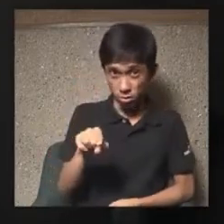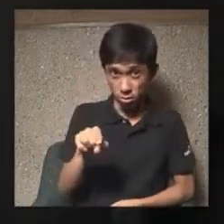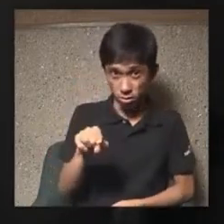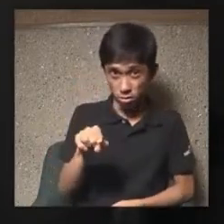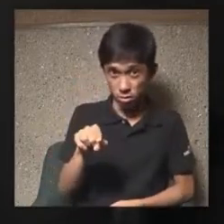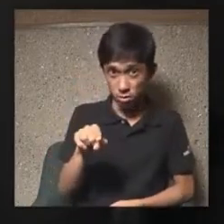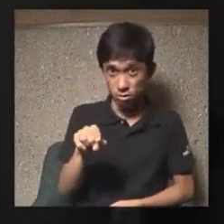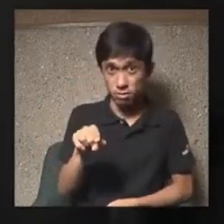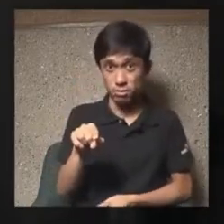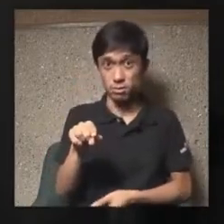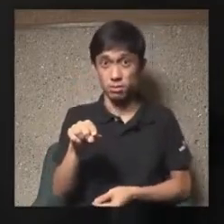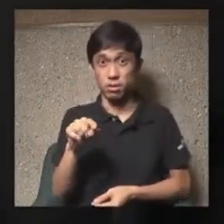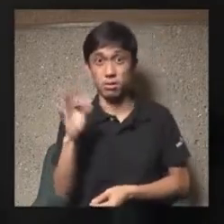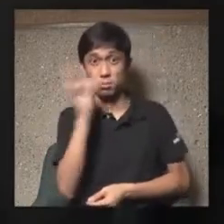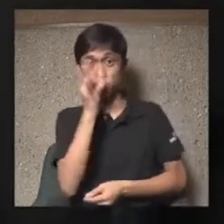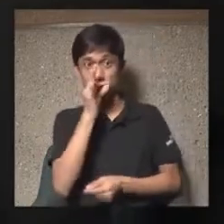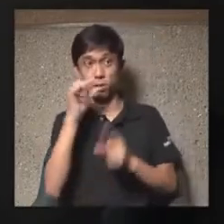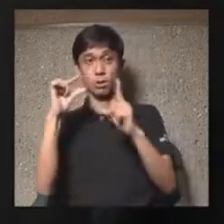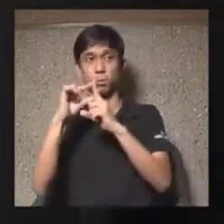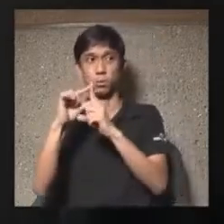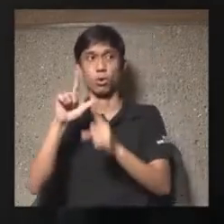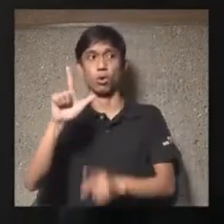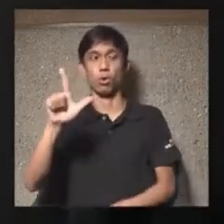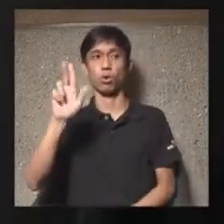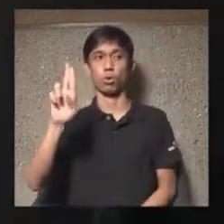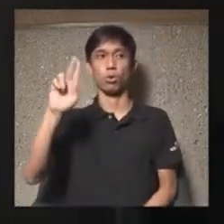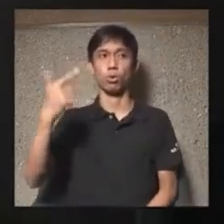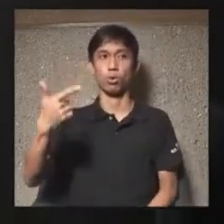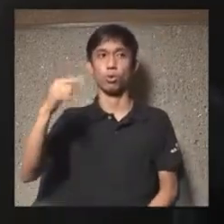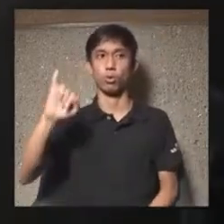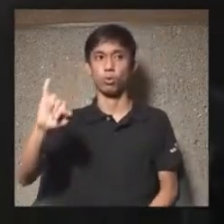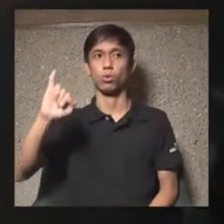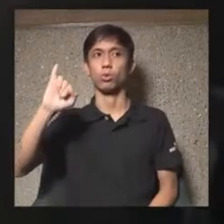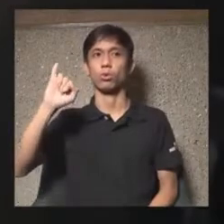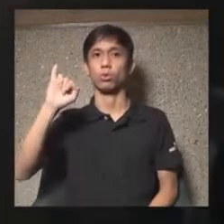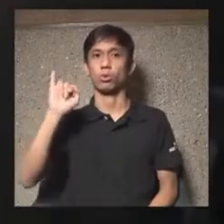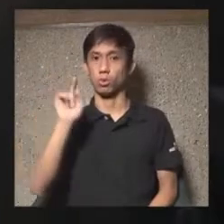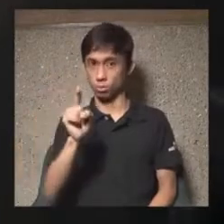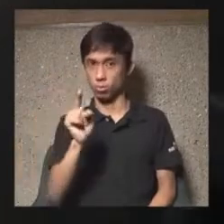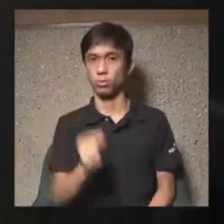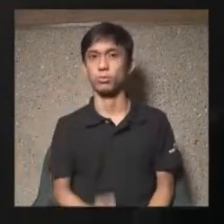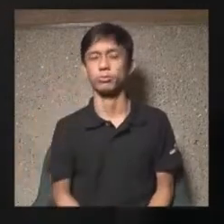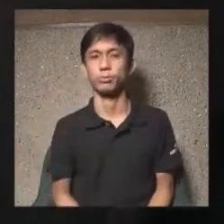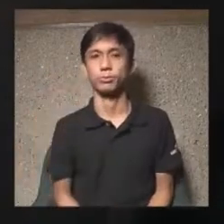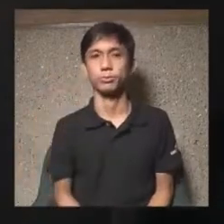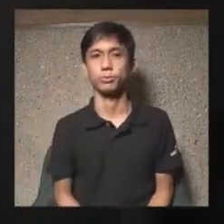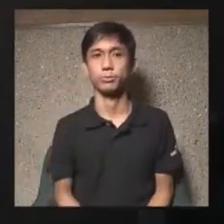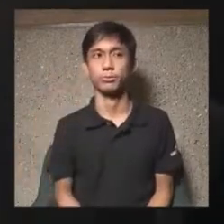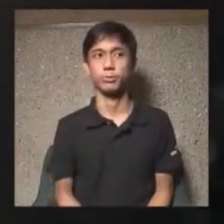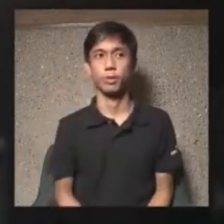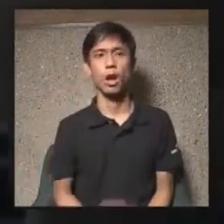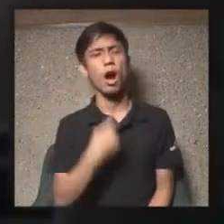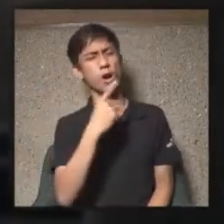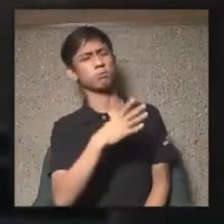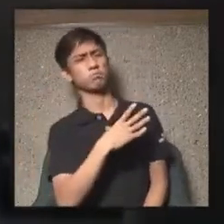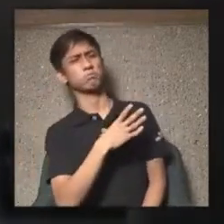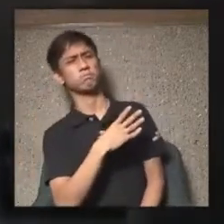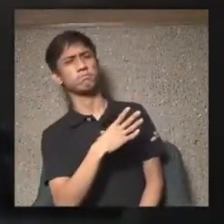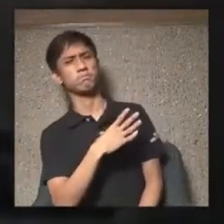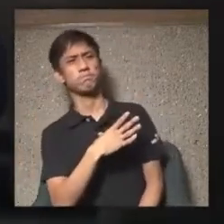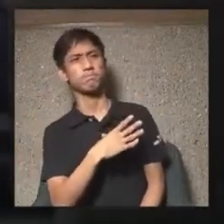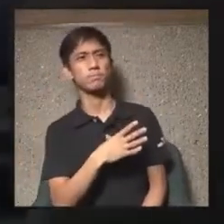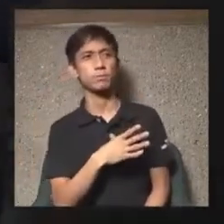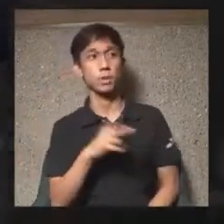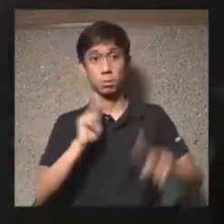Okay. And so, you know, my staff should have more. My customers should have